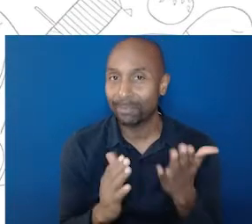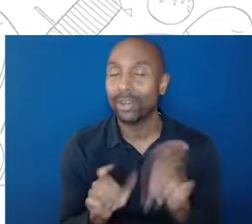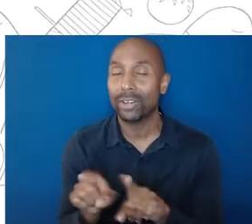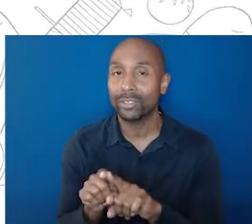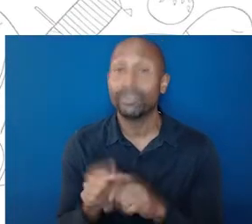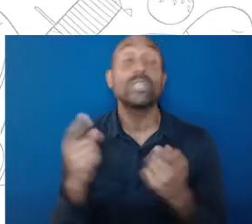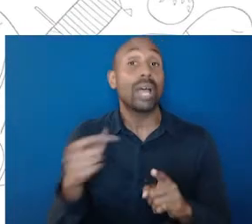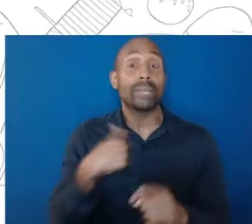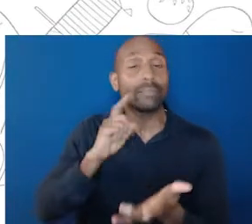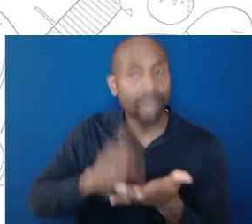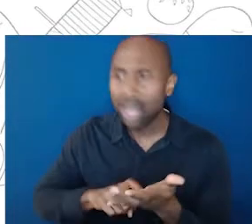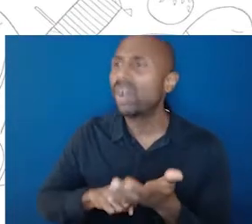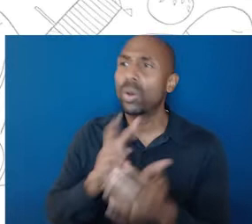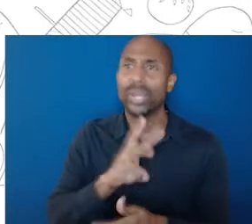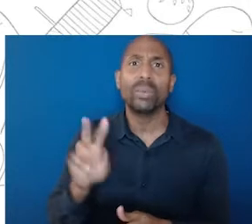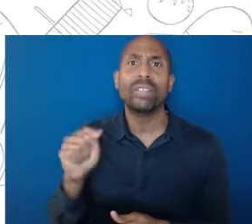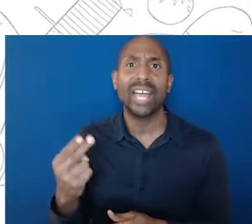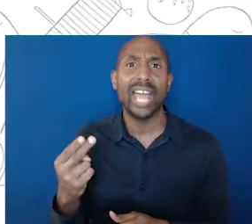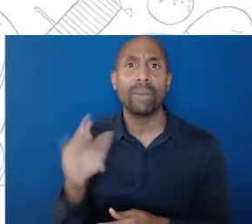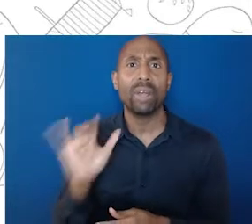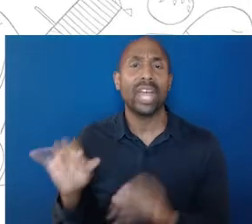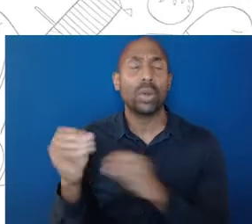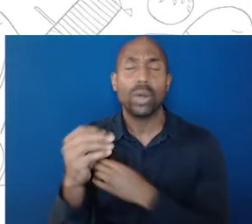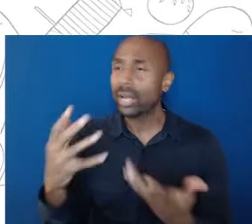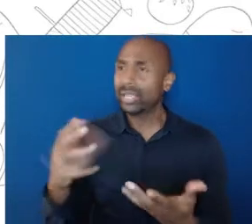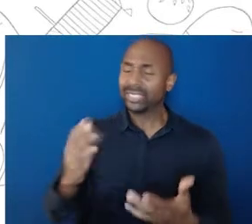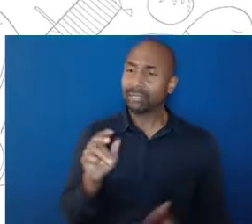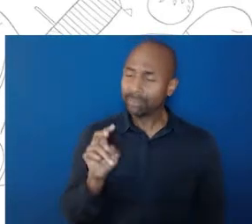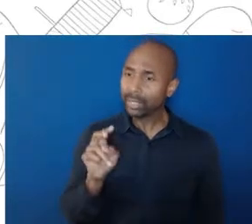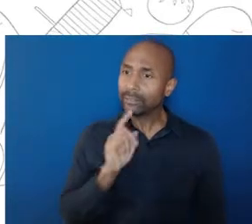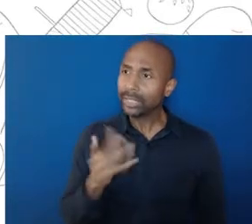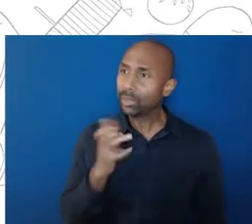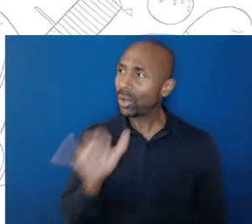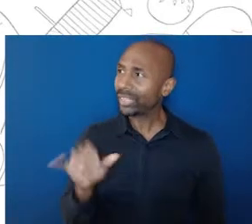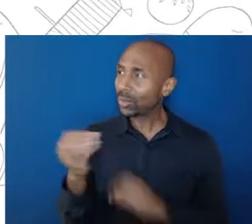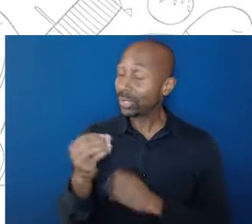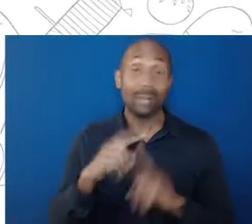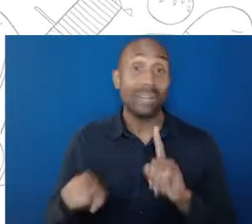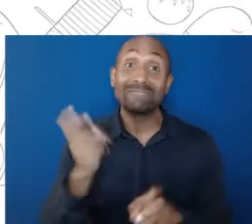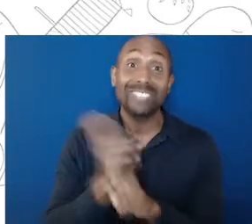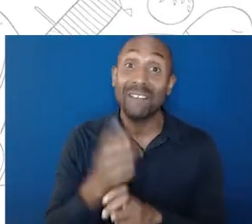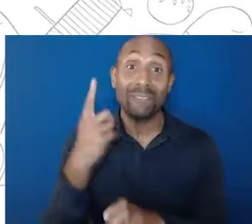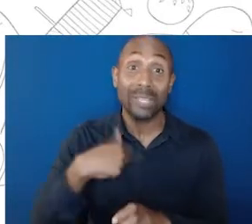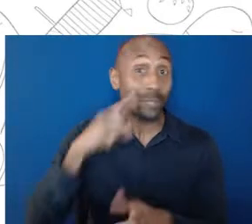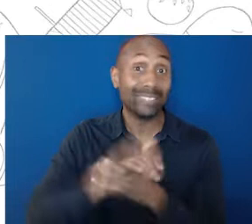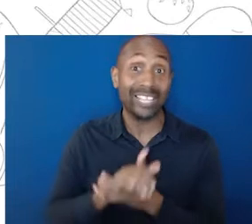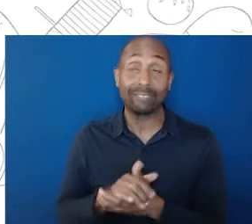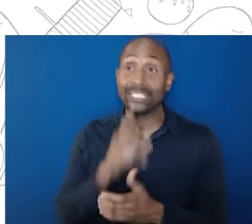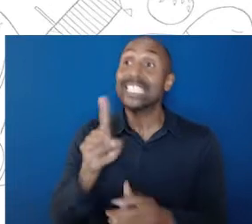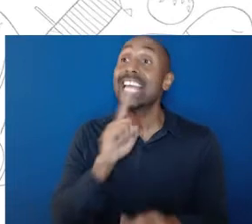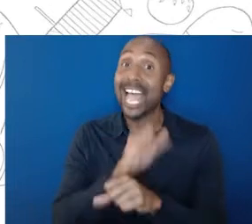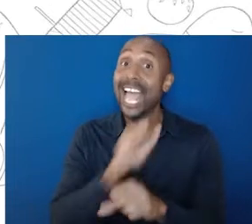of, I really did not, it sounded like exactly what I was looking for, and I still did not believe it. But